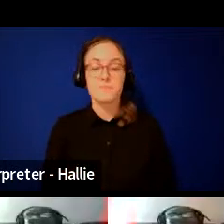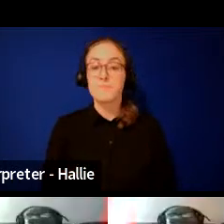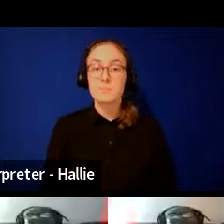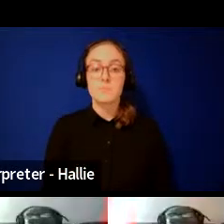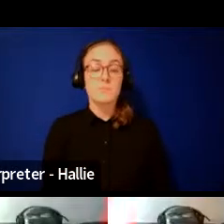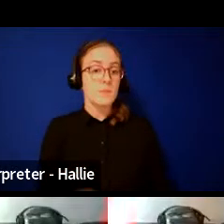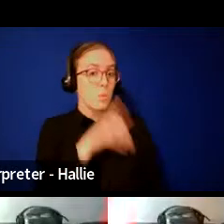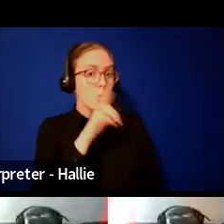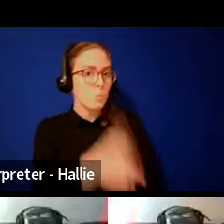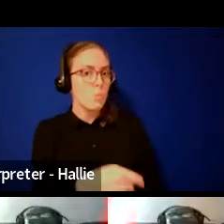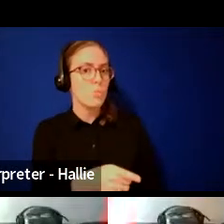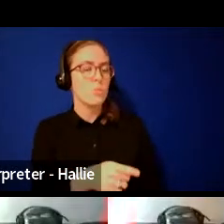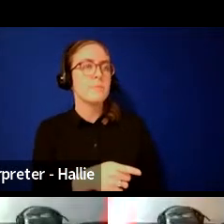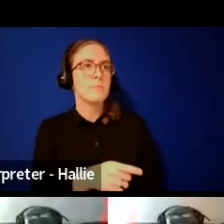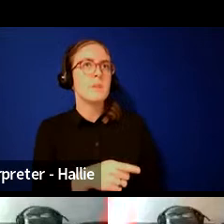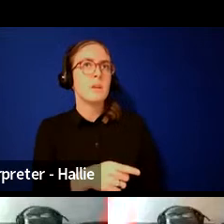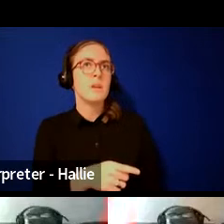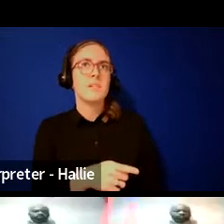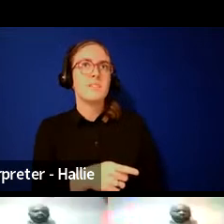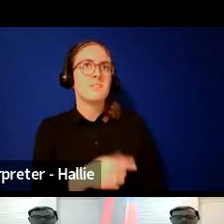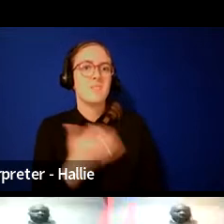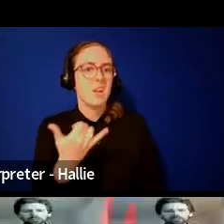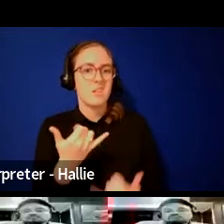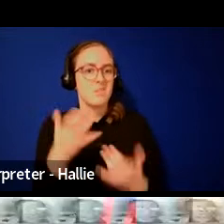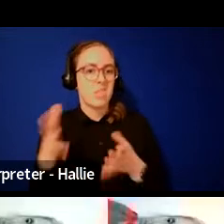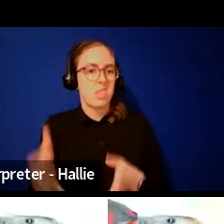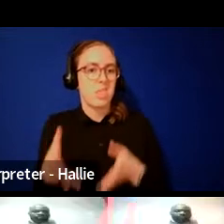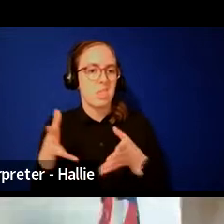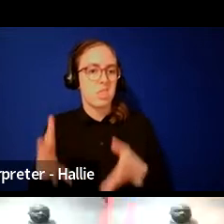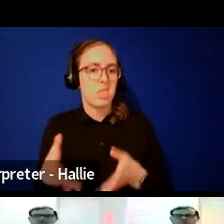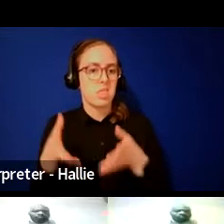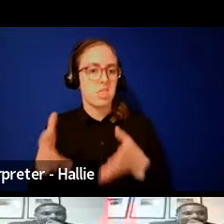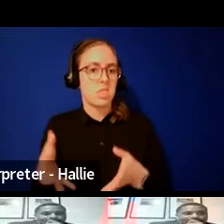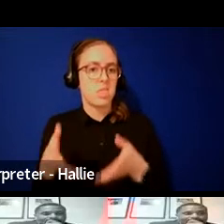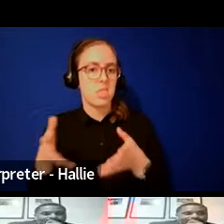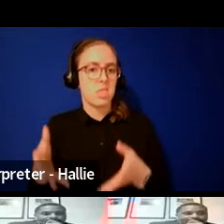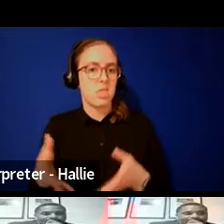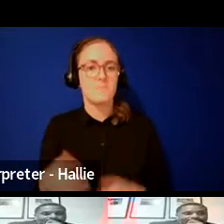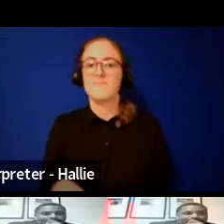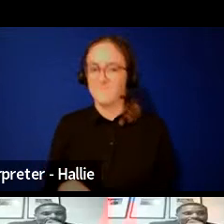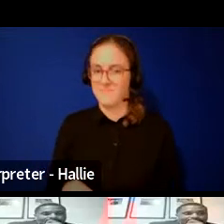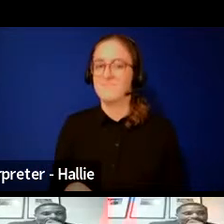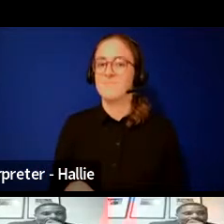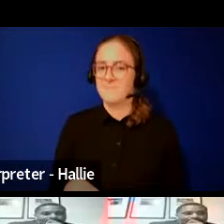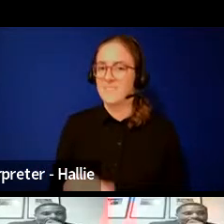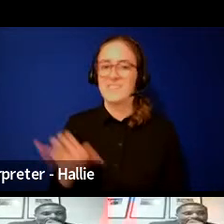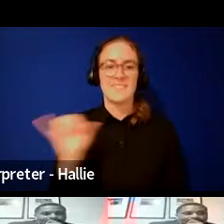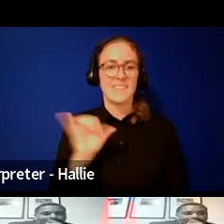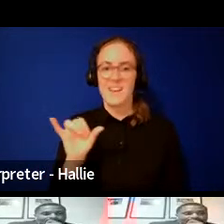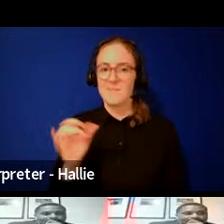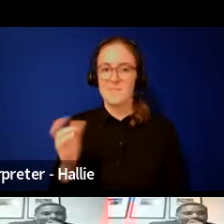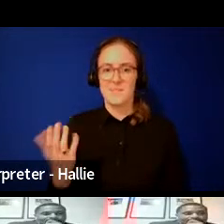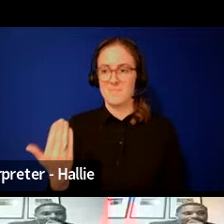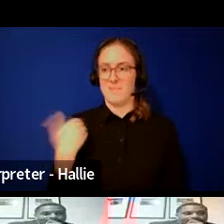just been sitting there. It's looked the same since I went to school there.